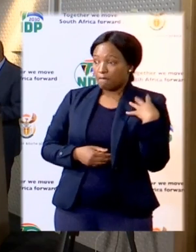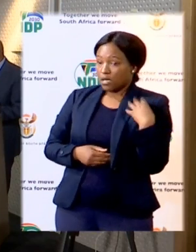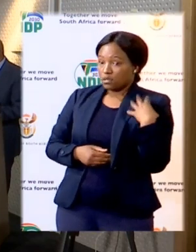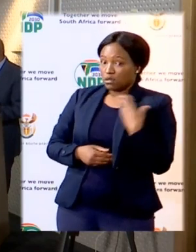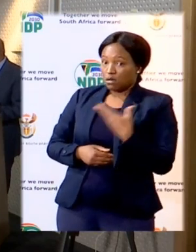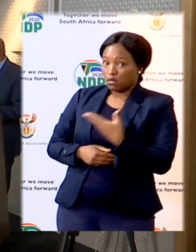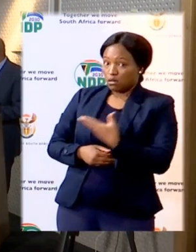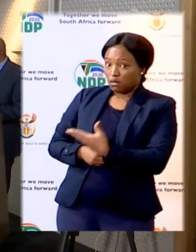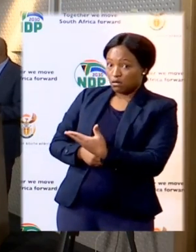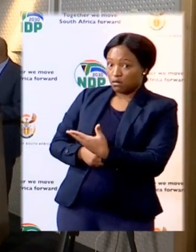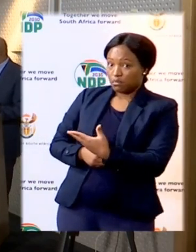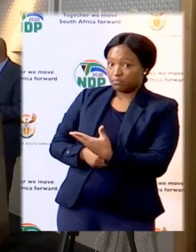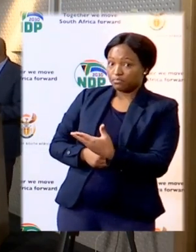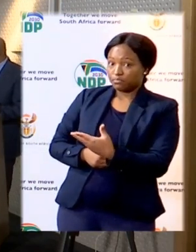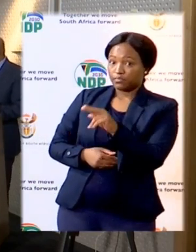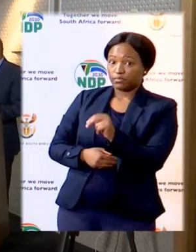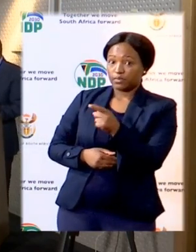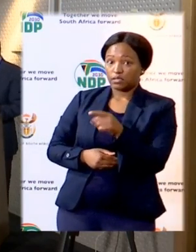Minister Ngesi?